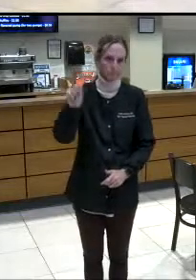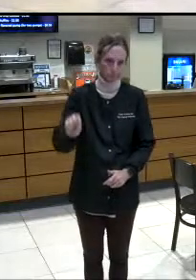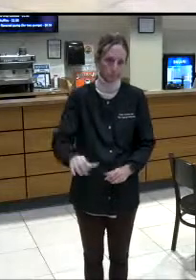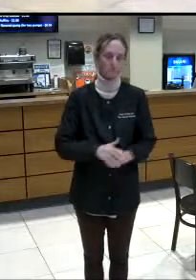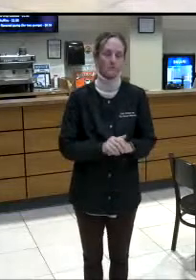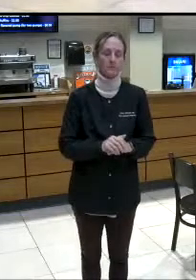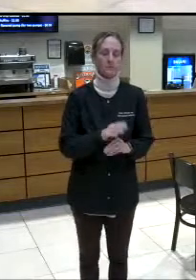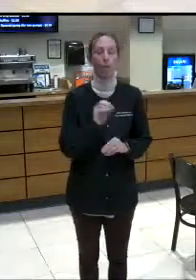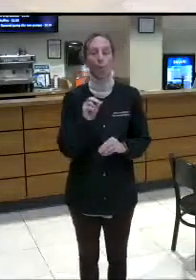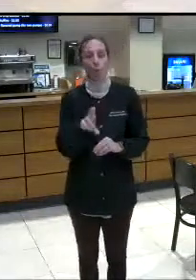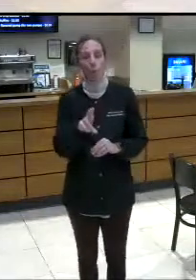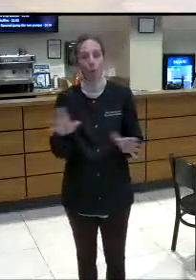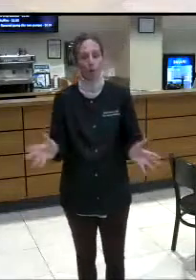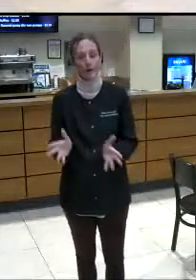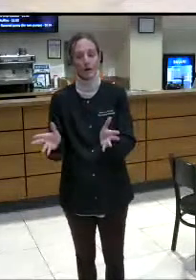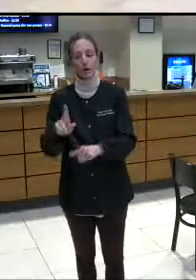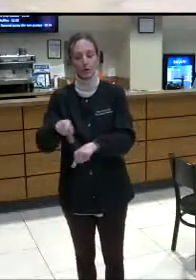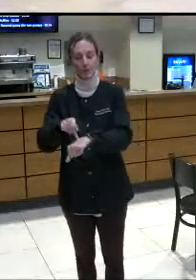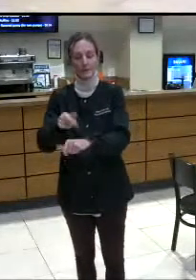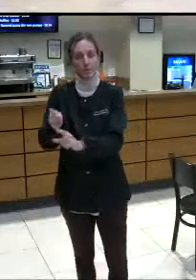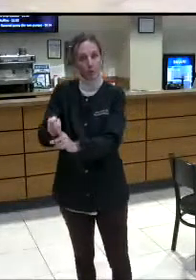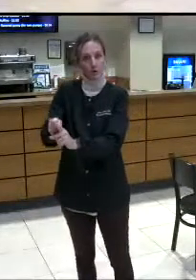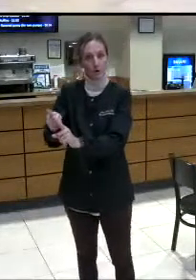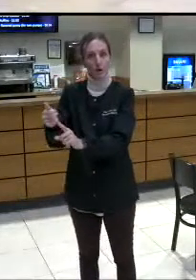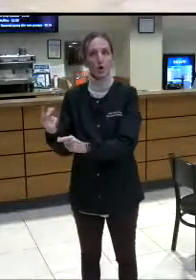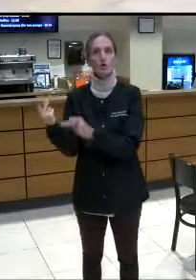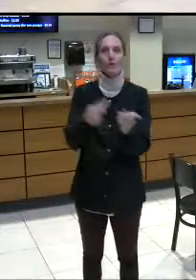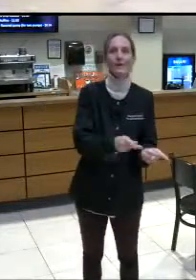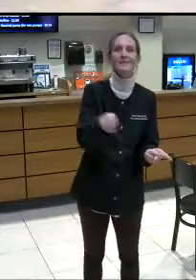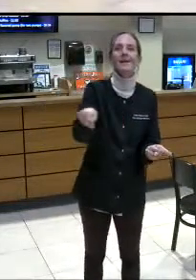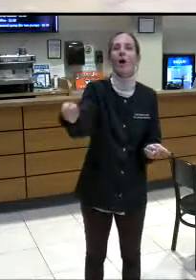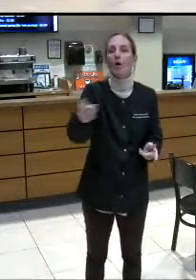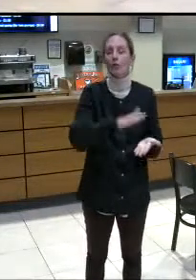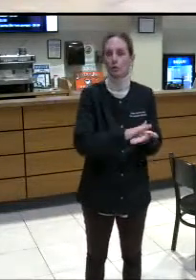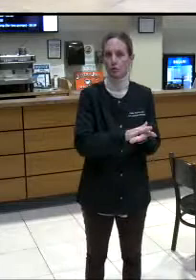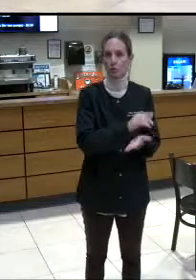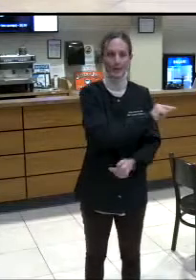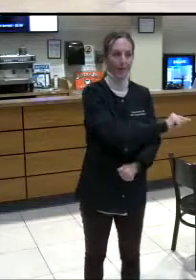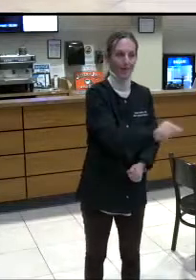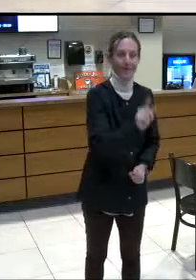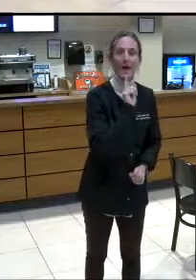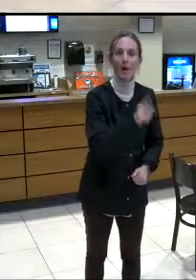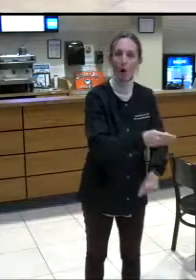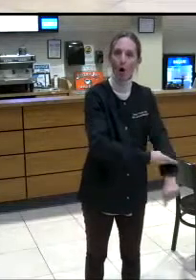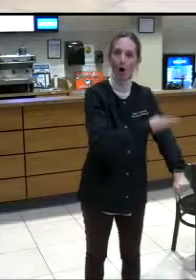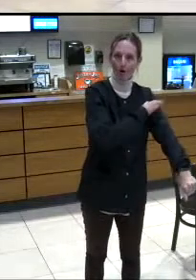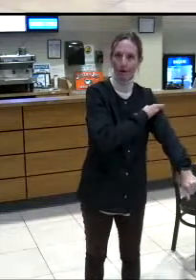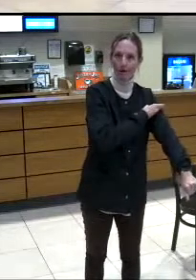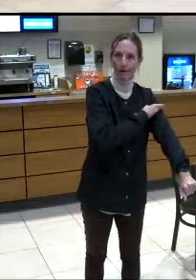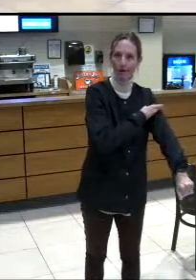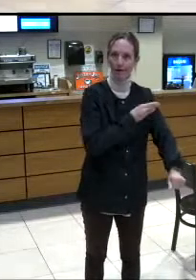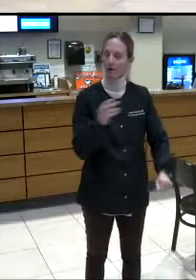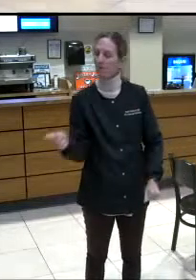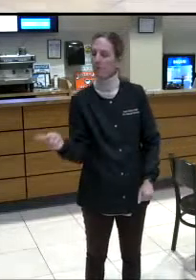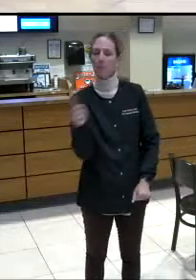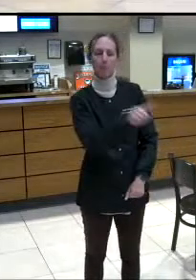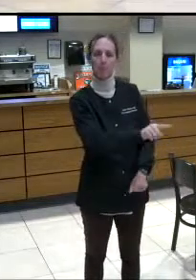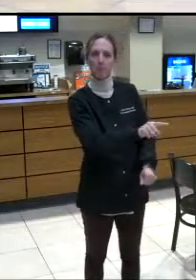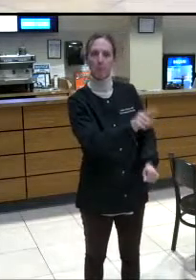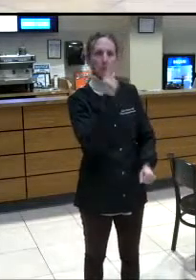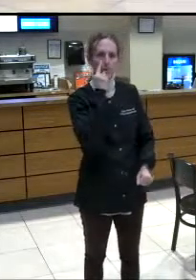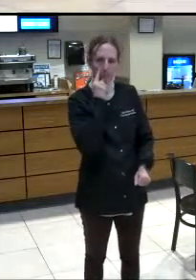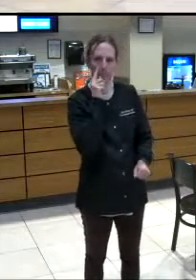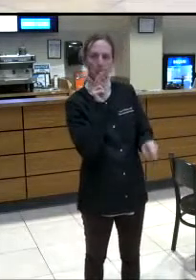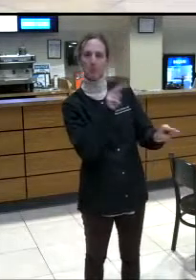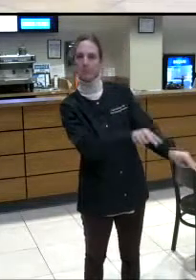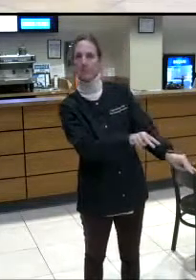principals to visit other schools that are making gains and they may have similar populations. And I've